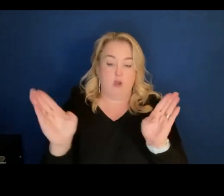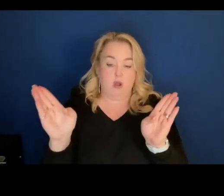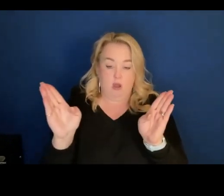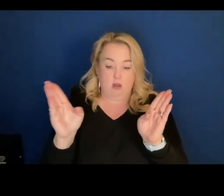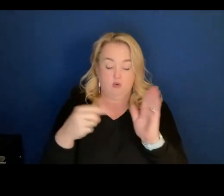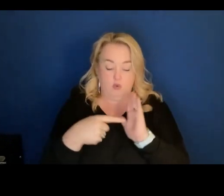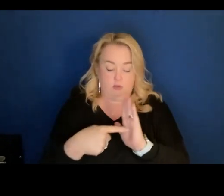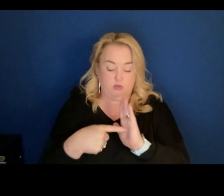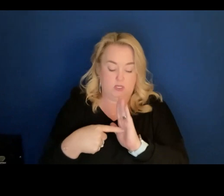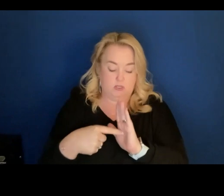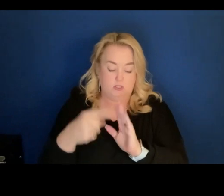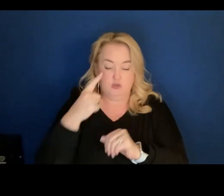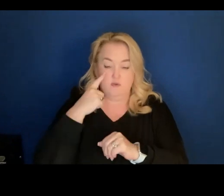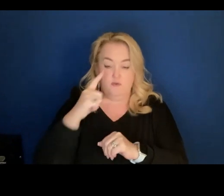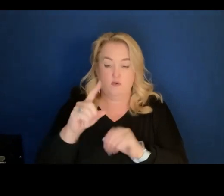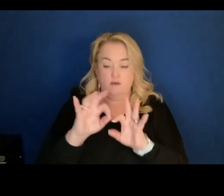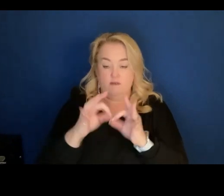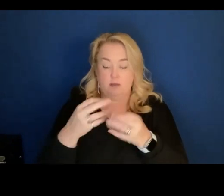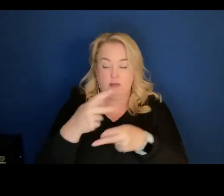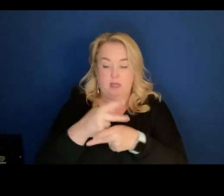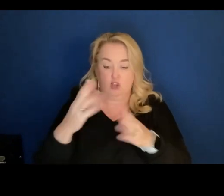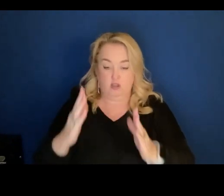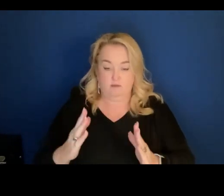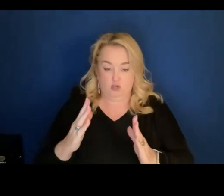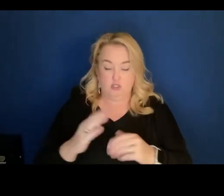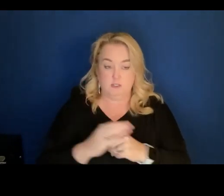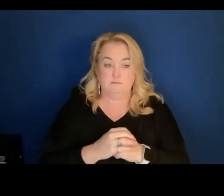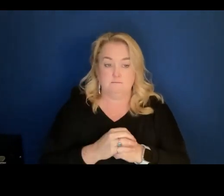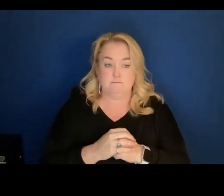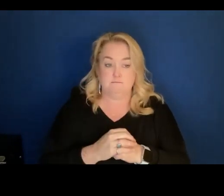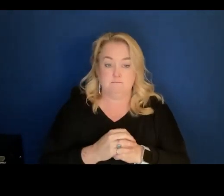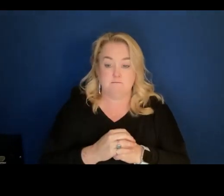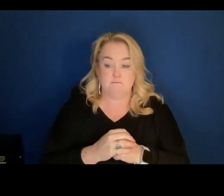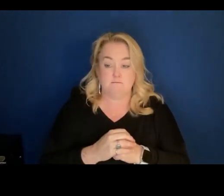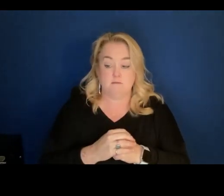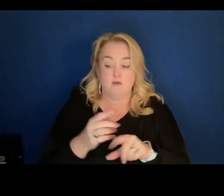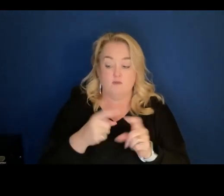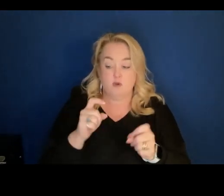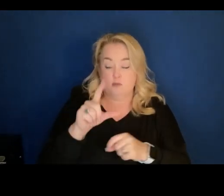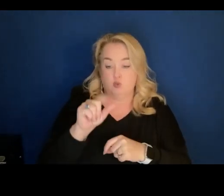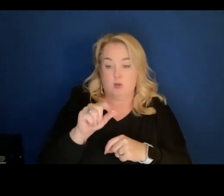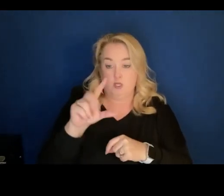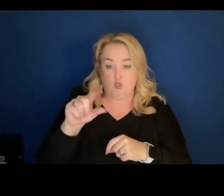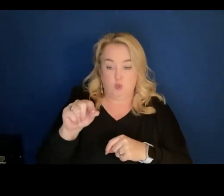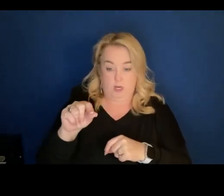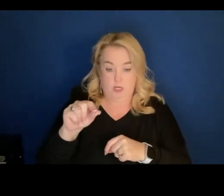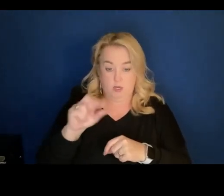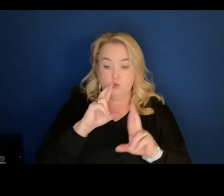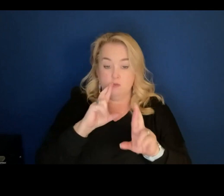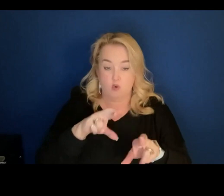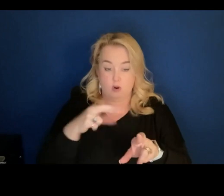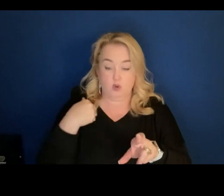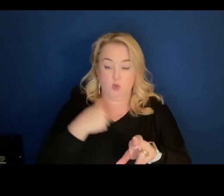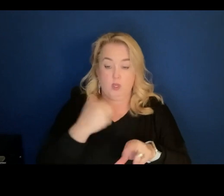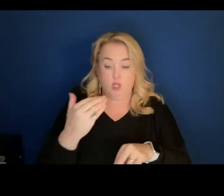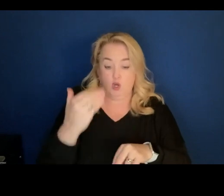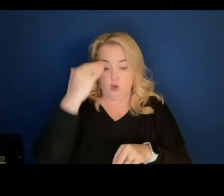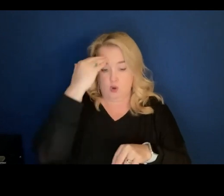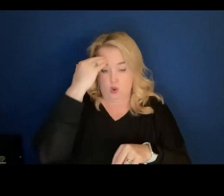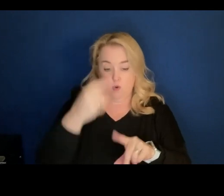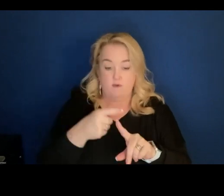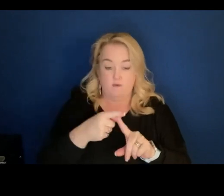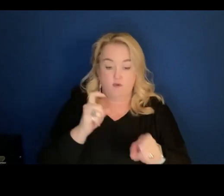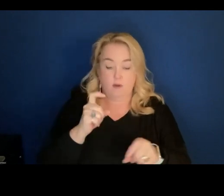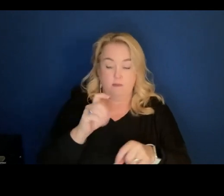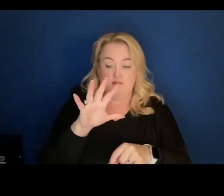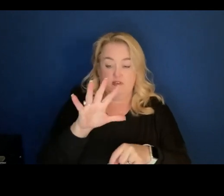of family caregivers in the U.S. From our 2020 report, we know that of America's 53